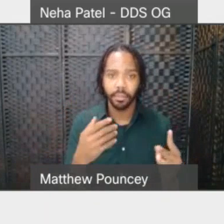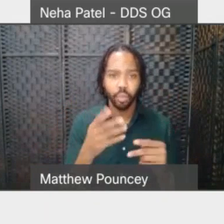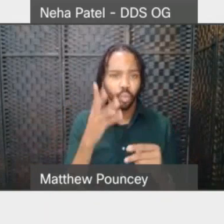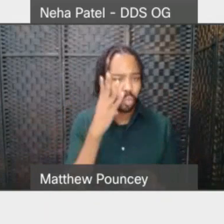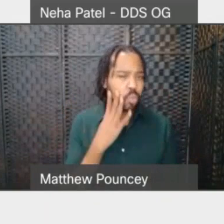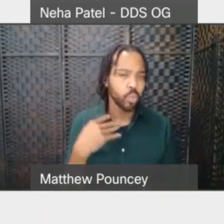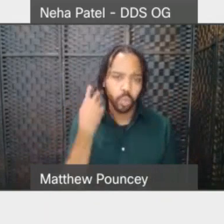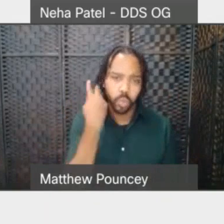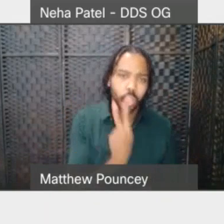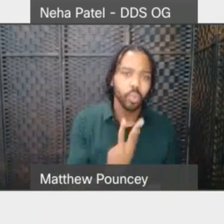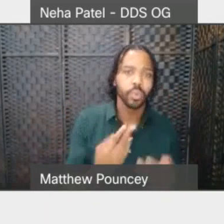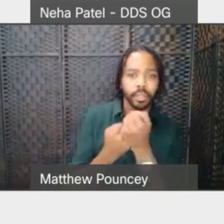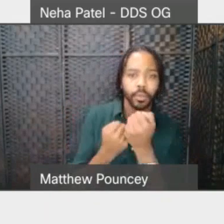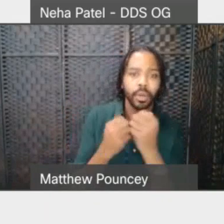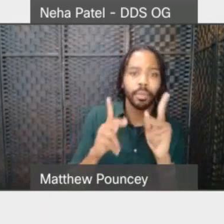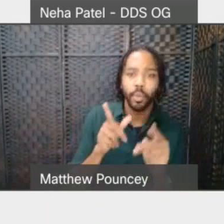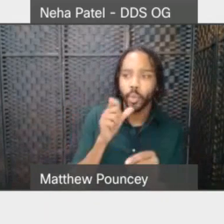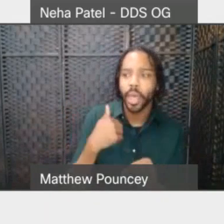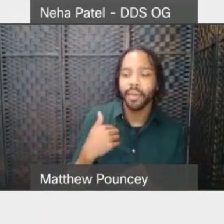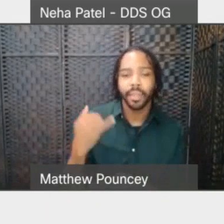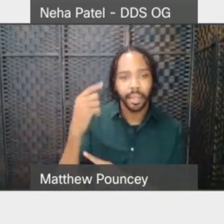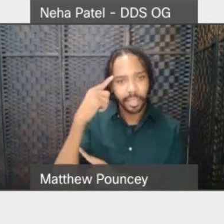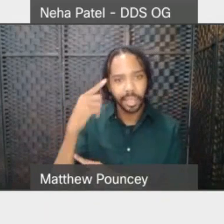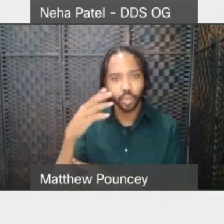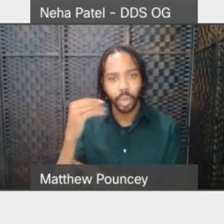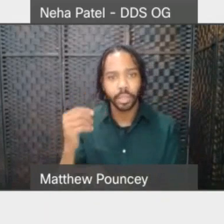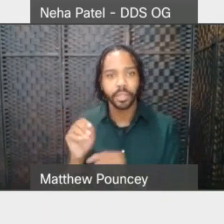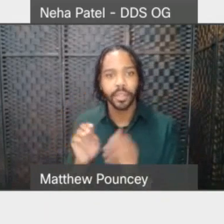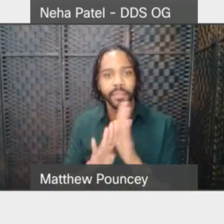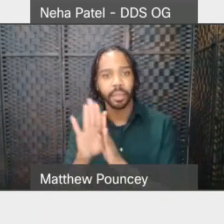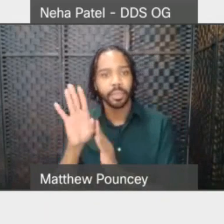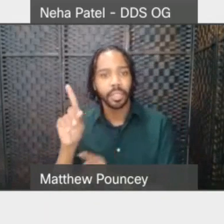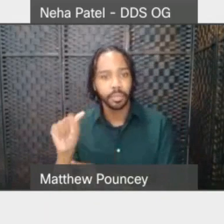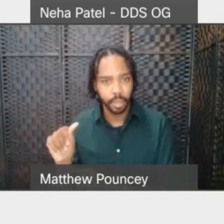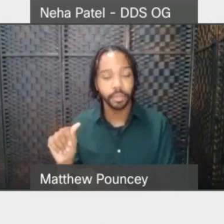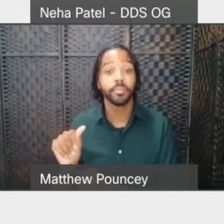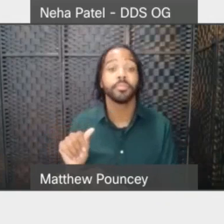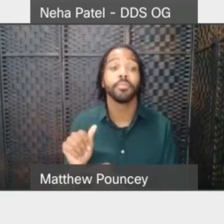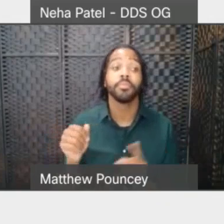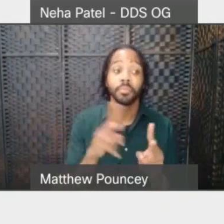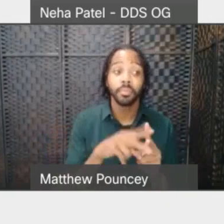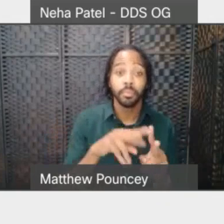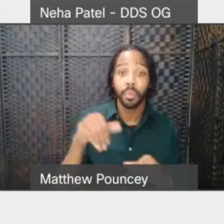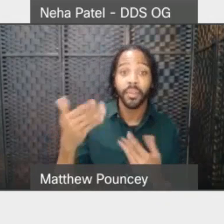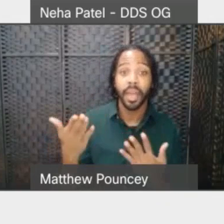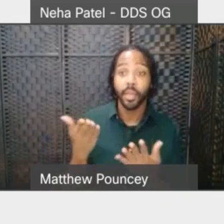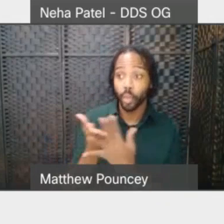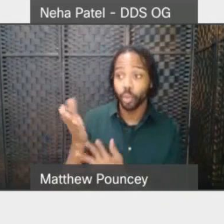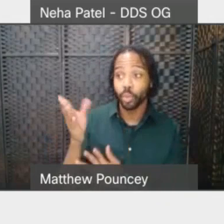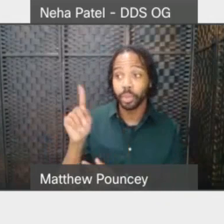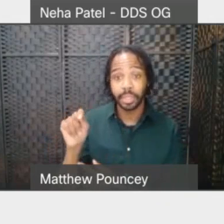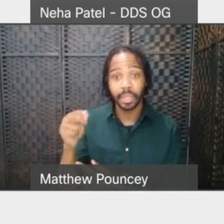supporting people with intellectual and developmental disabilities. They offer, through telehealth, urgent care